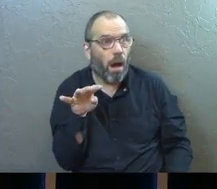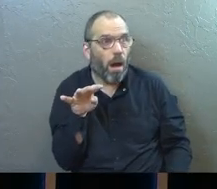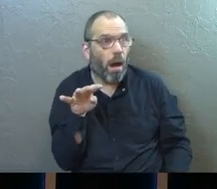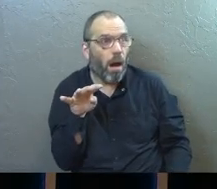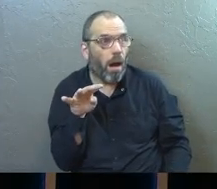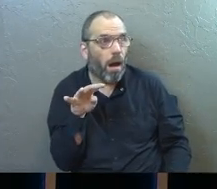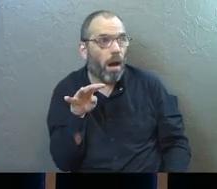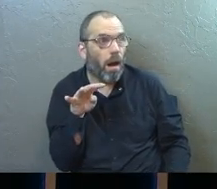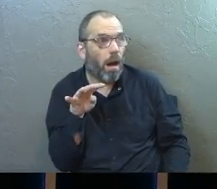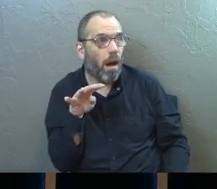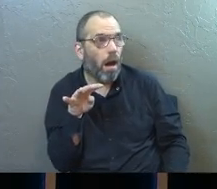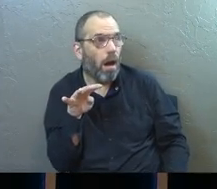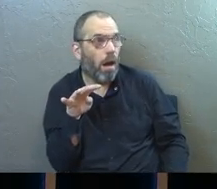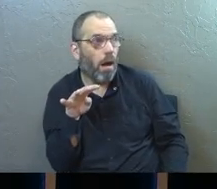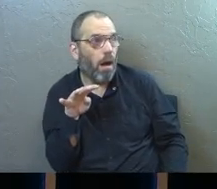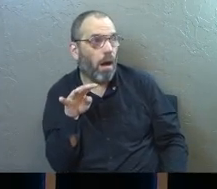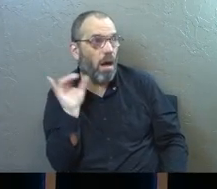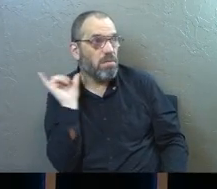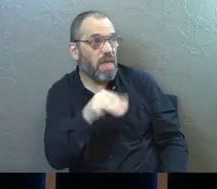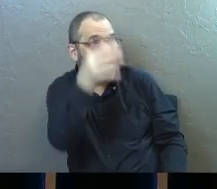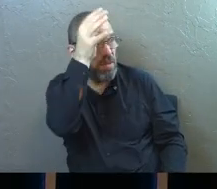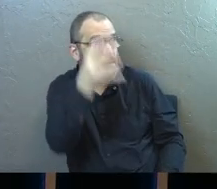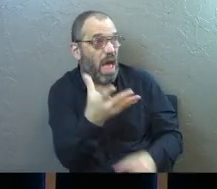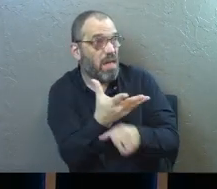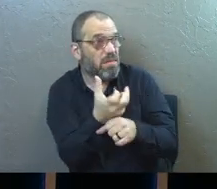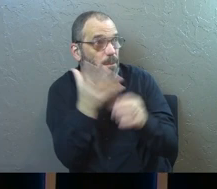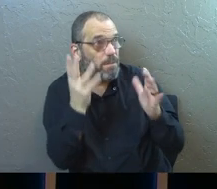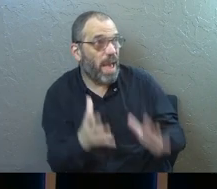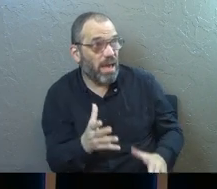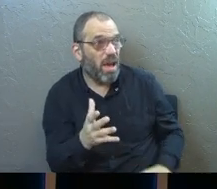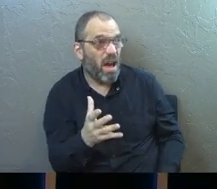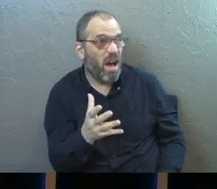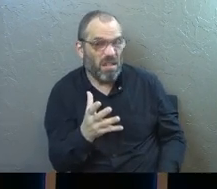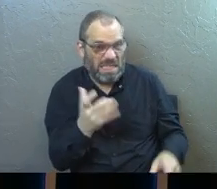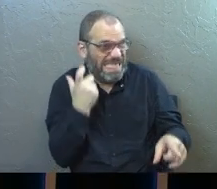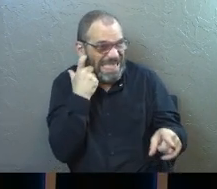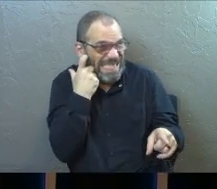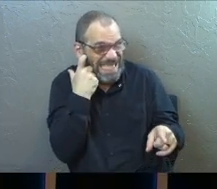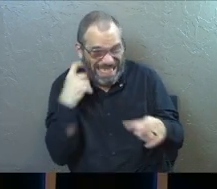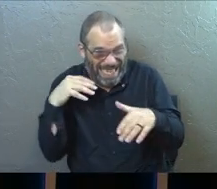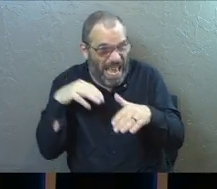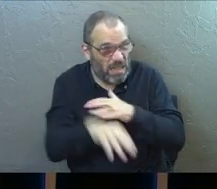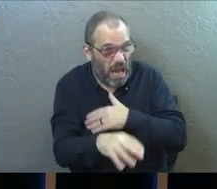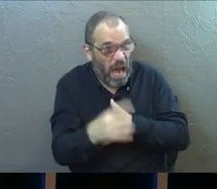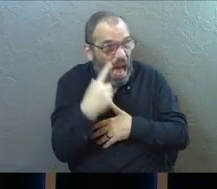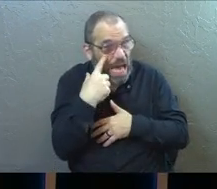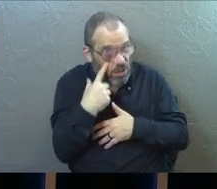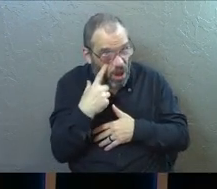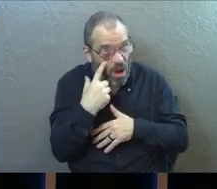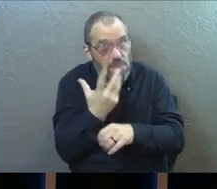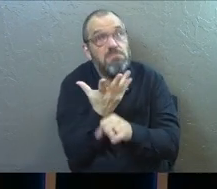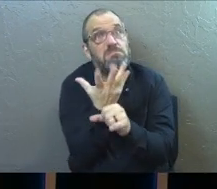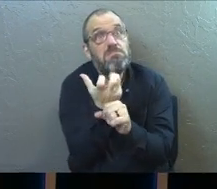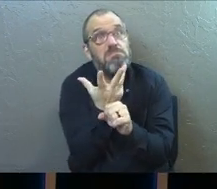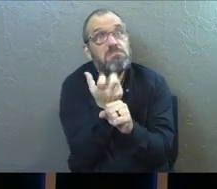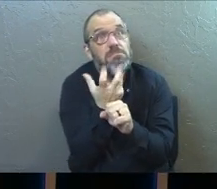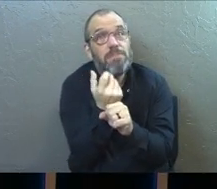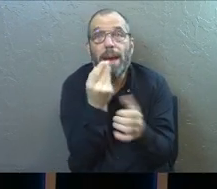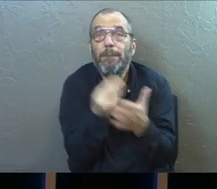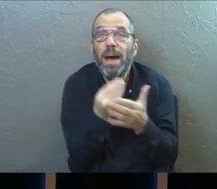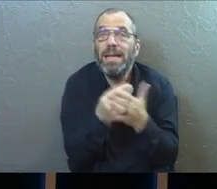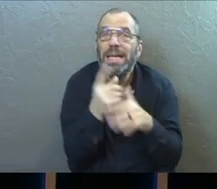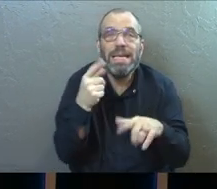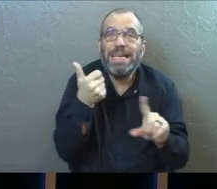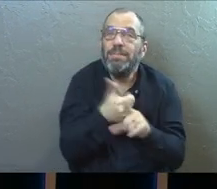cow, this is the man that was at the gate. Like 5 minutes ago, if I just walked in, I saw that guy sitting down